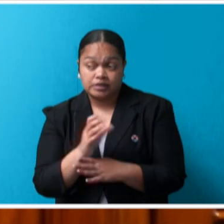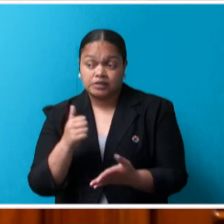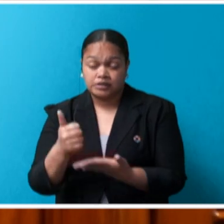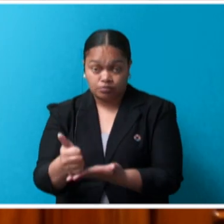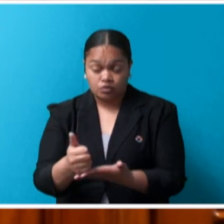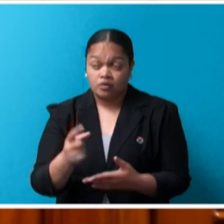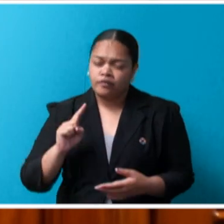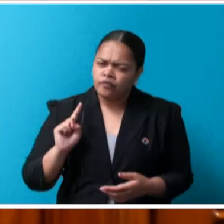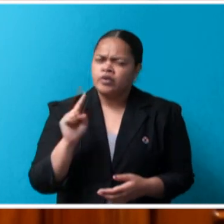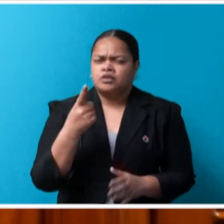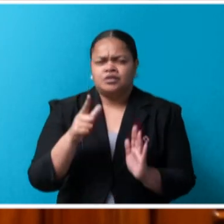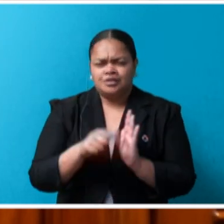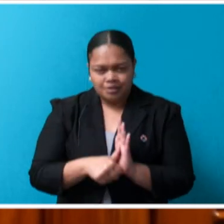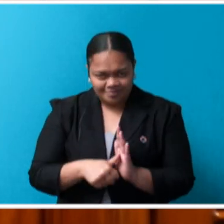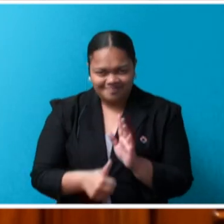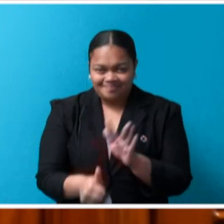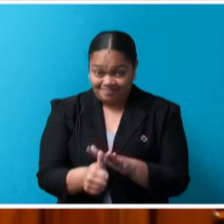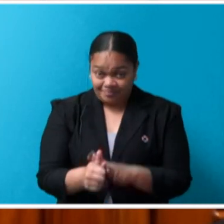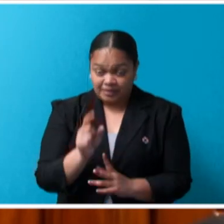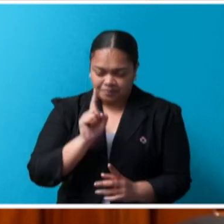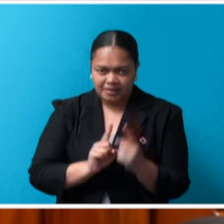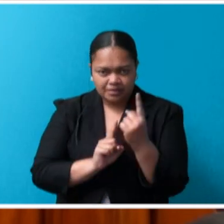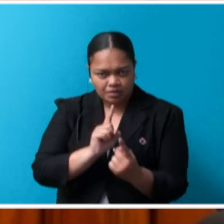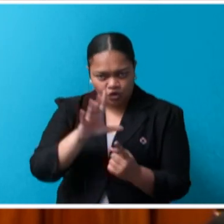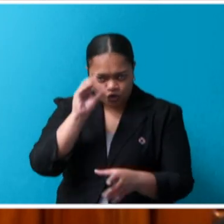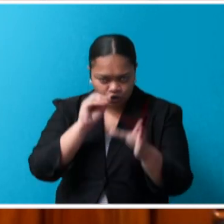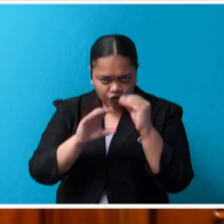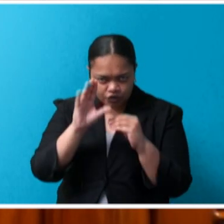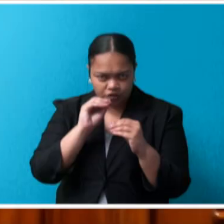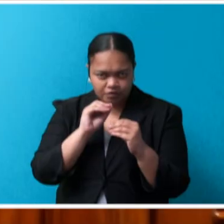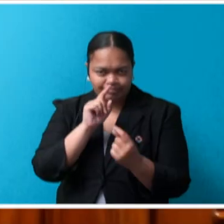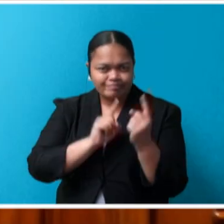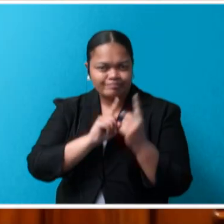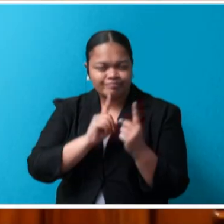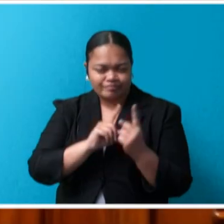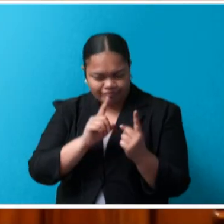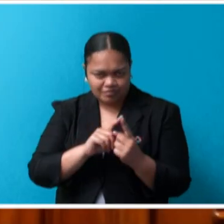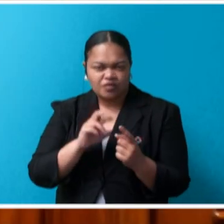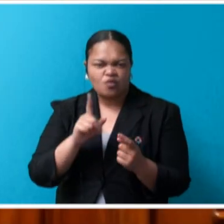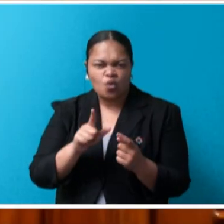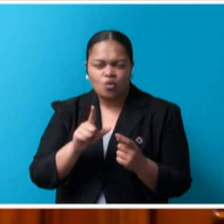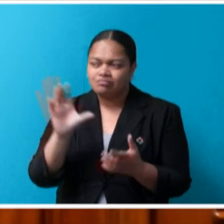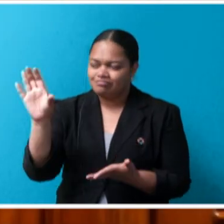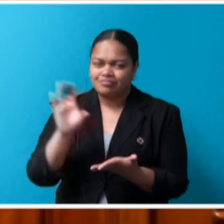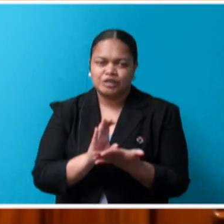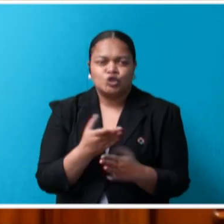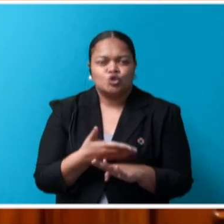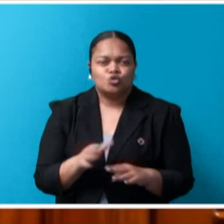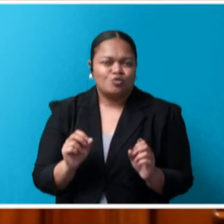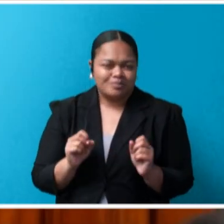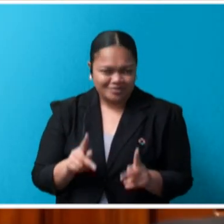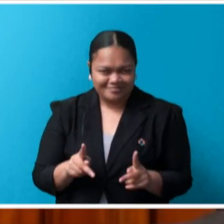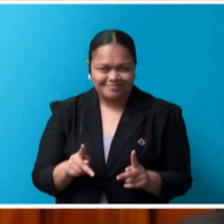for the first time, access to peer-to-peer lending platform to unlock new funding opportunities. Mr. Speaker,